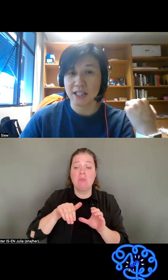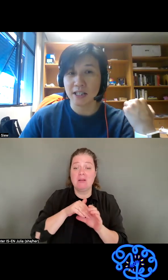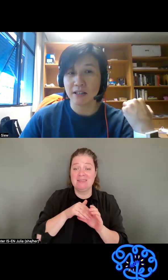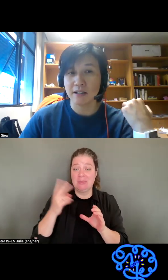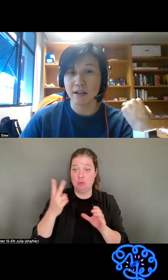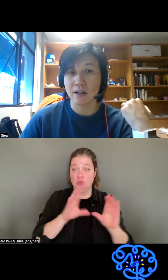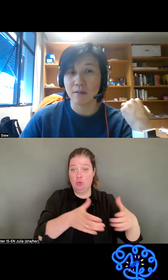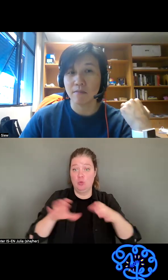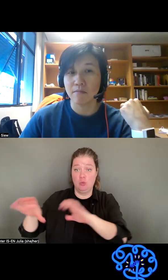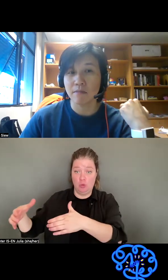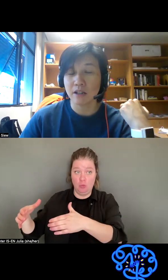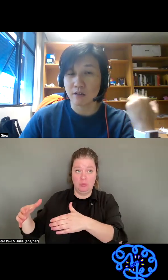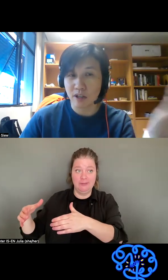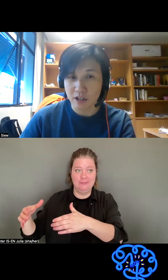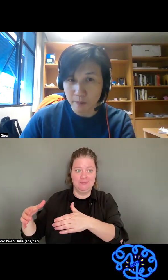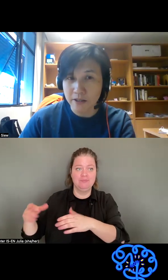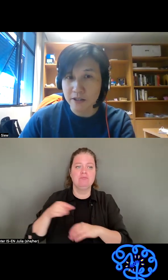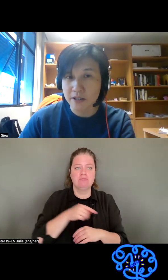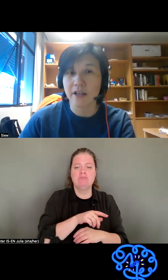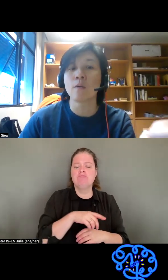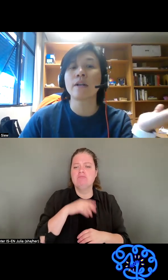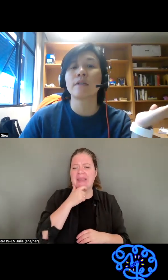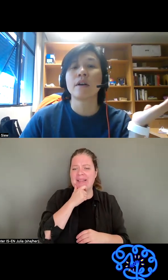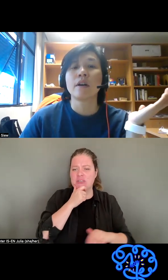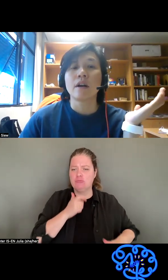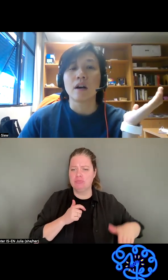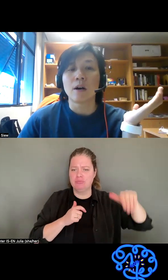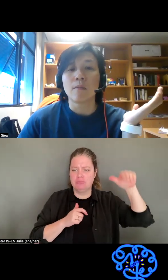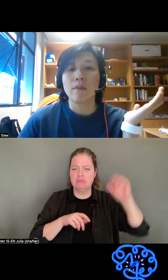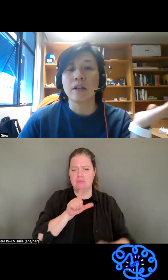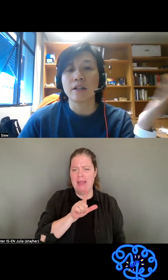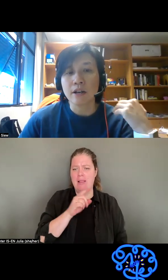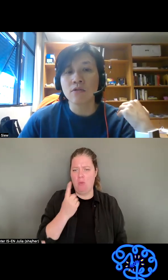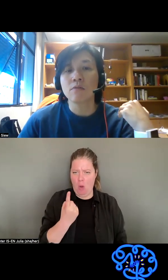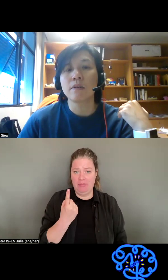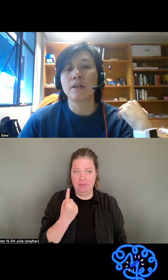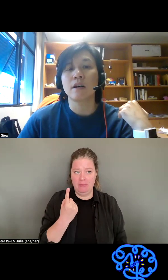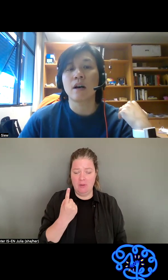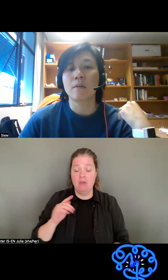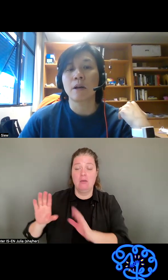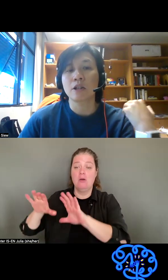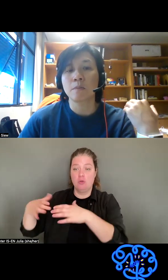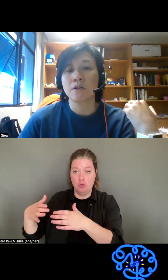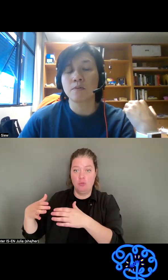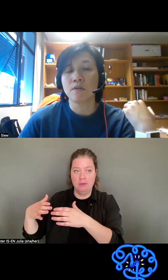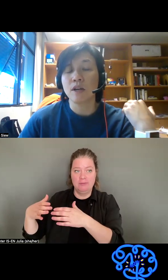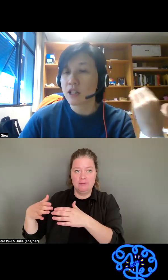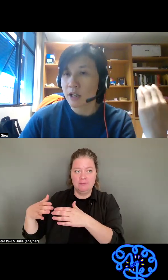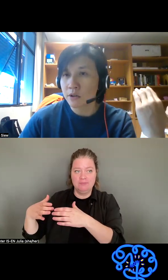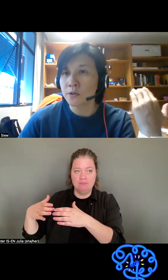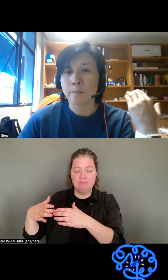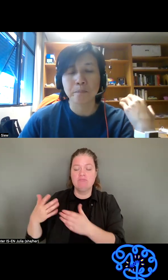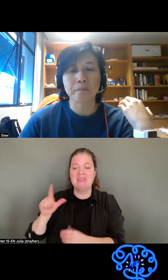is the native English speakers, the L1, and then the second group are participants with